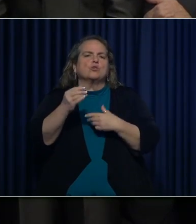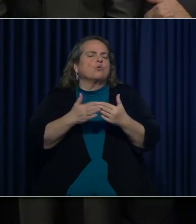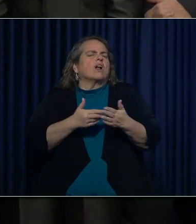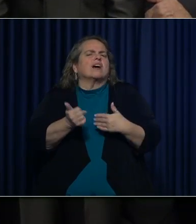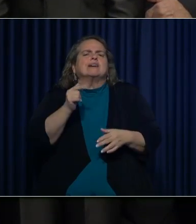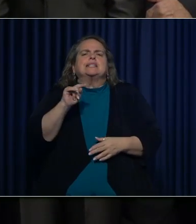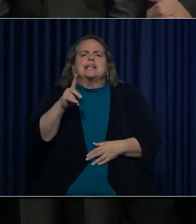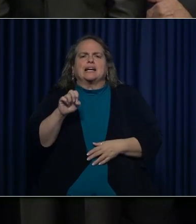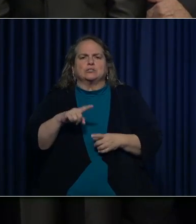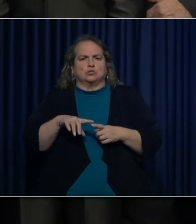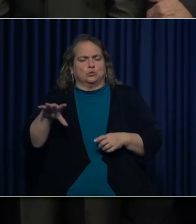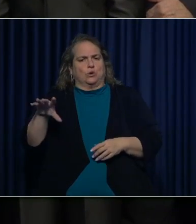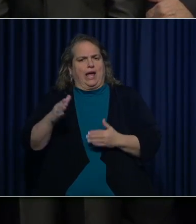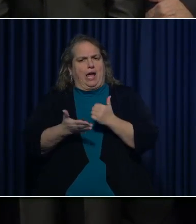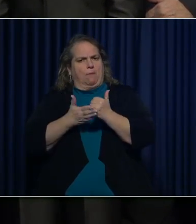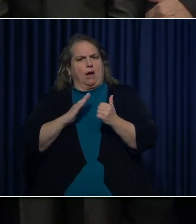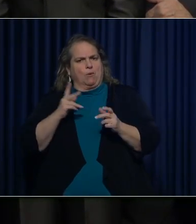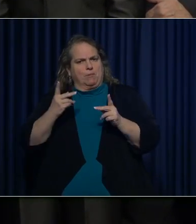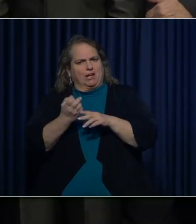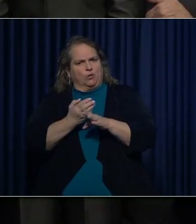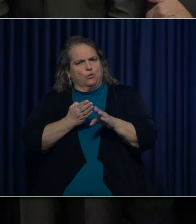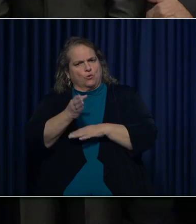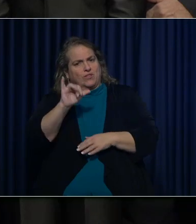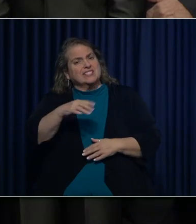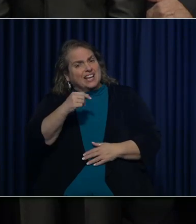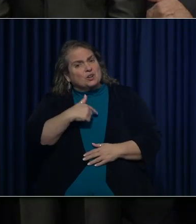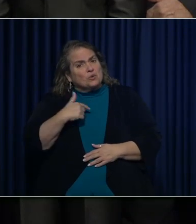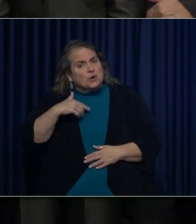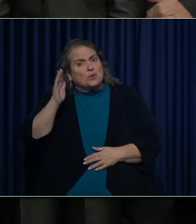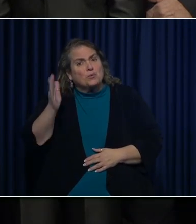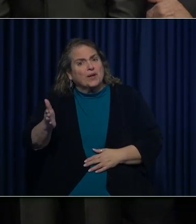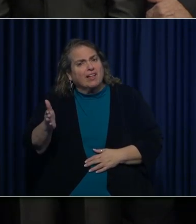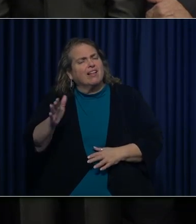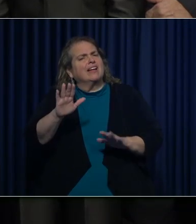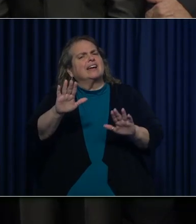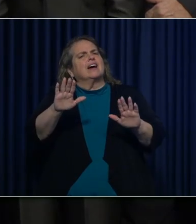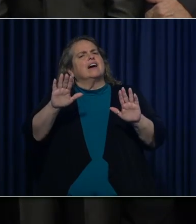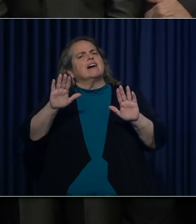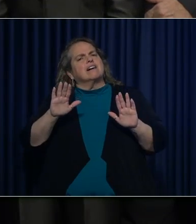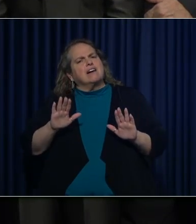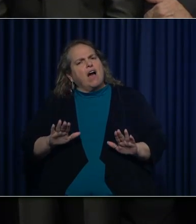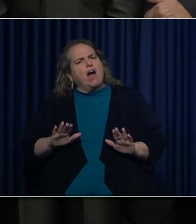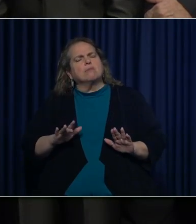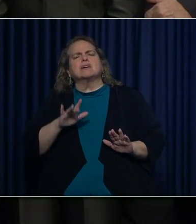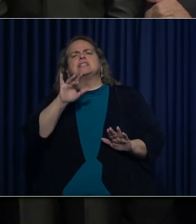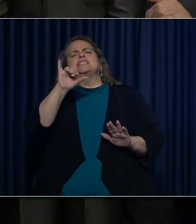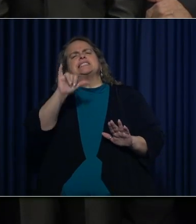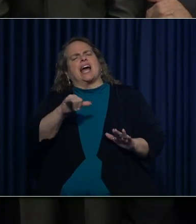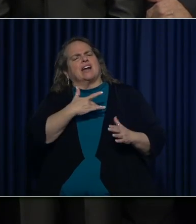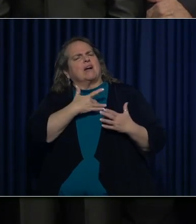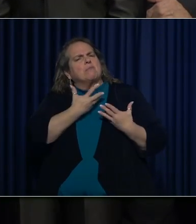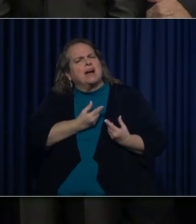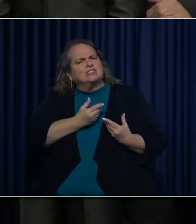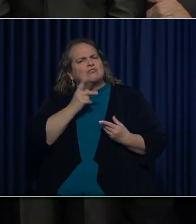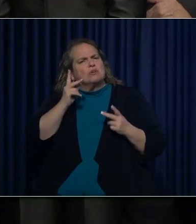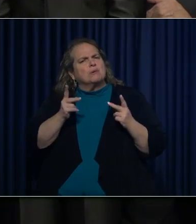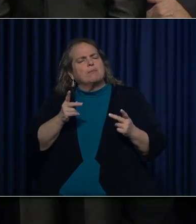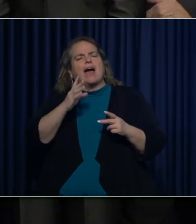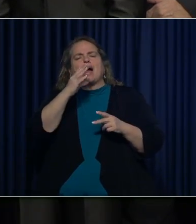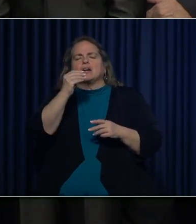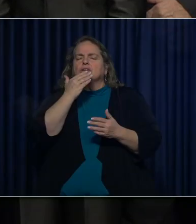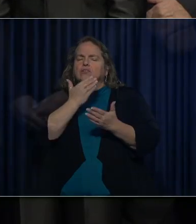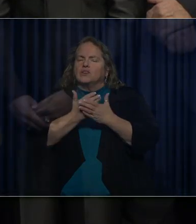people to get through this, and we will. As long as everybody stays calm, remains compassionate, and engages in good